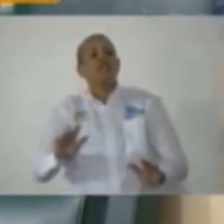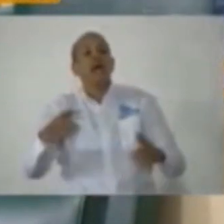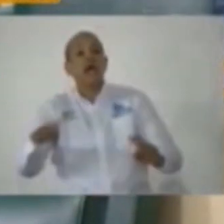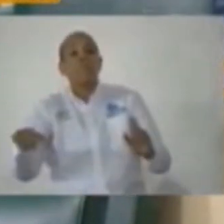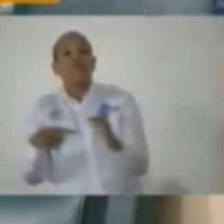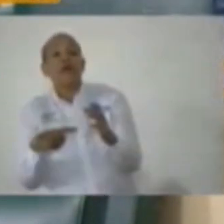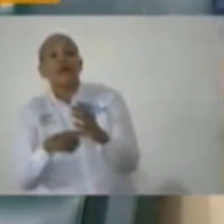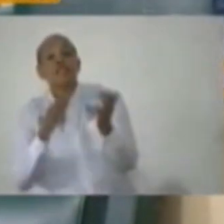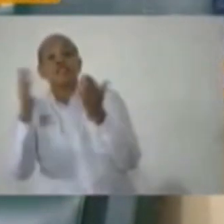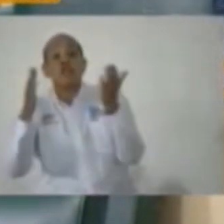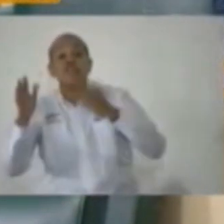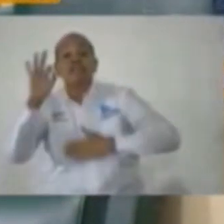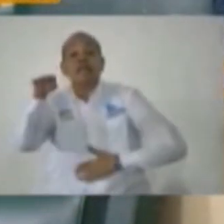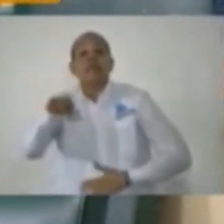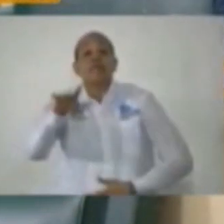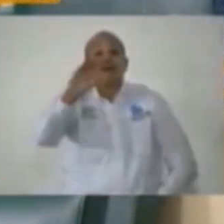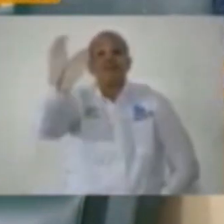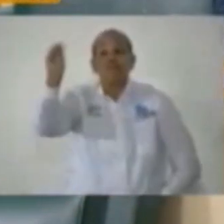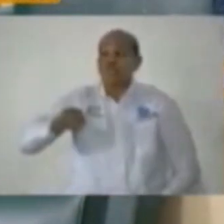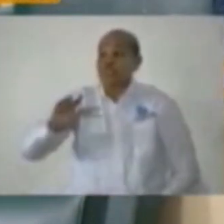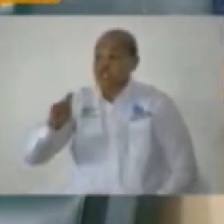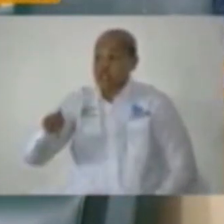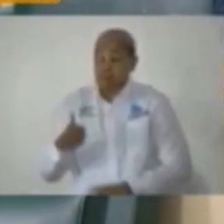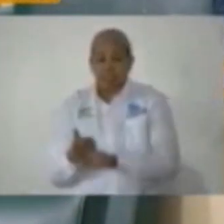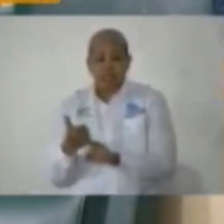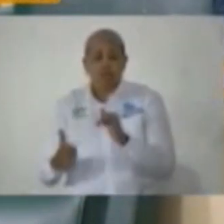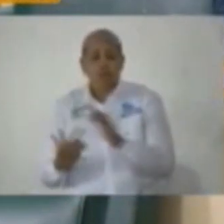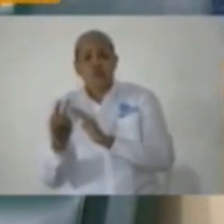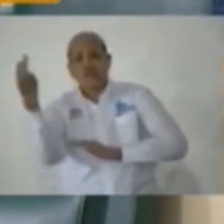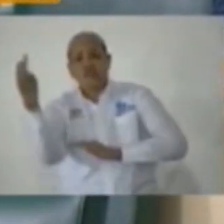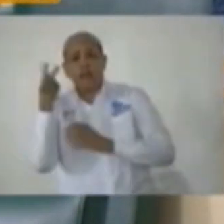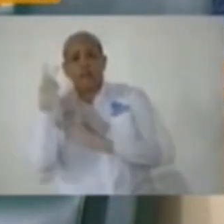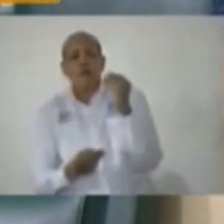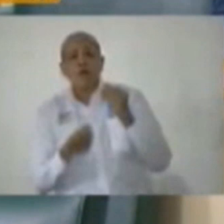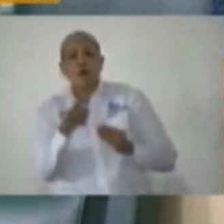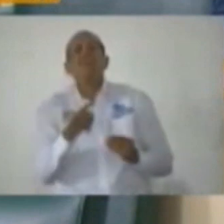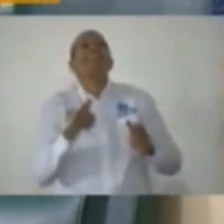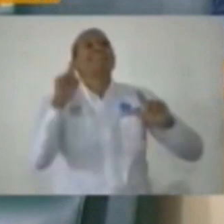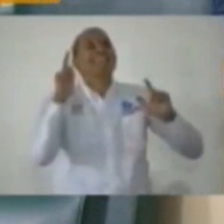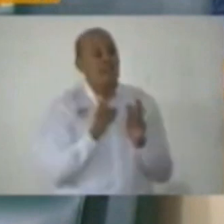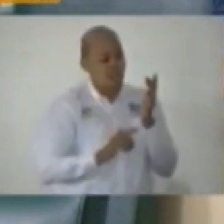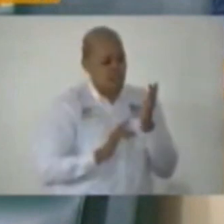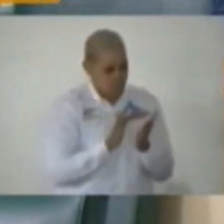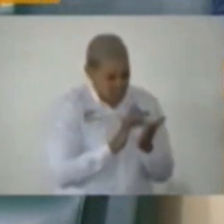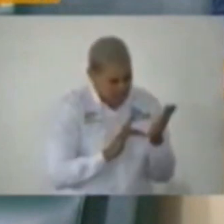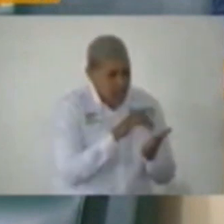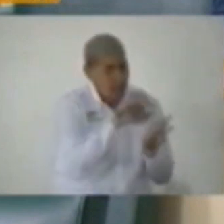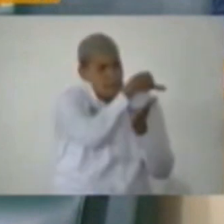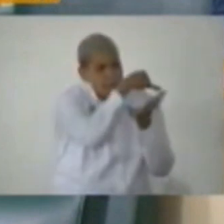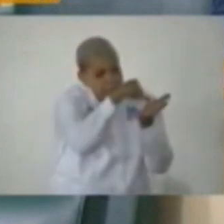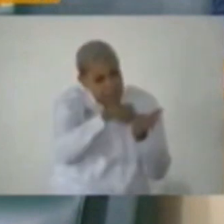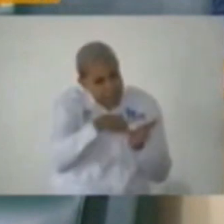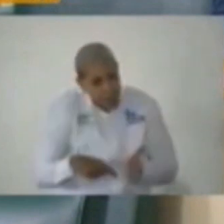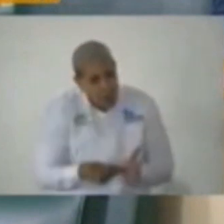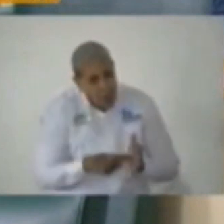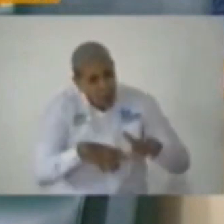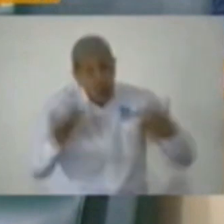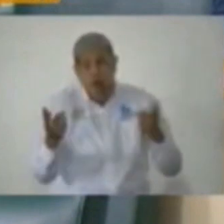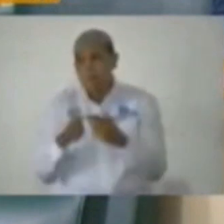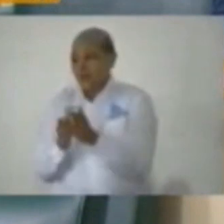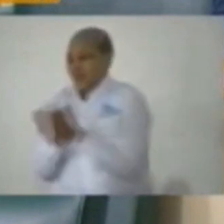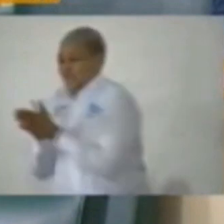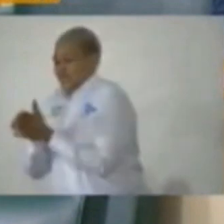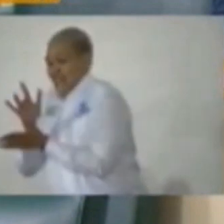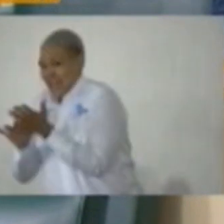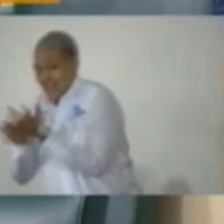Debt service at 9.5% of GDP, which reflects both amortization, i.e. principal repayments, and interest